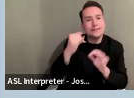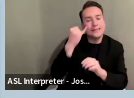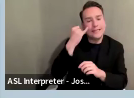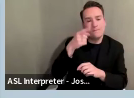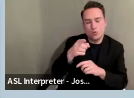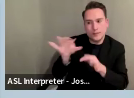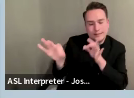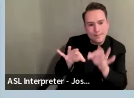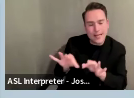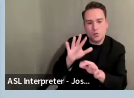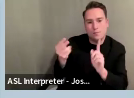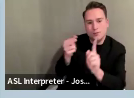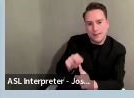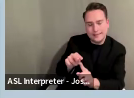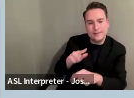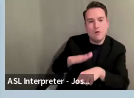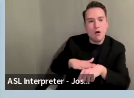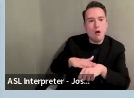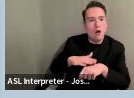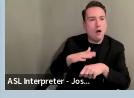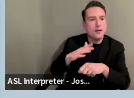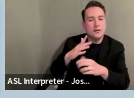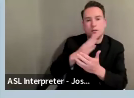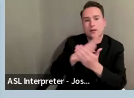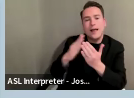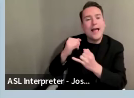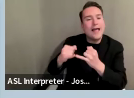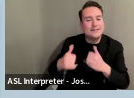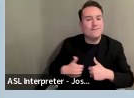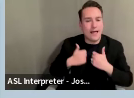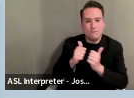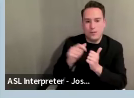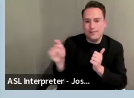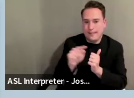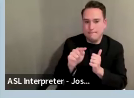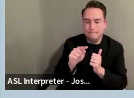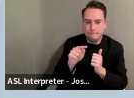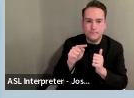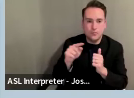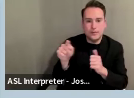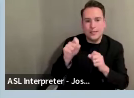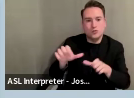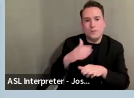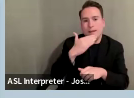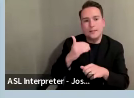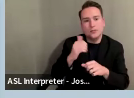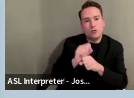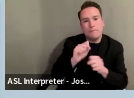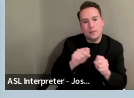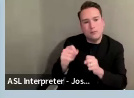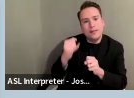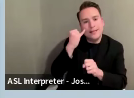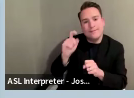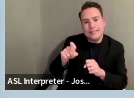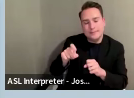to explain your perspectives on, end of life with them, so that they can do the best job possible if they